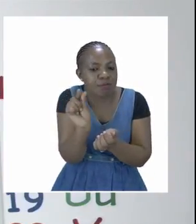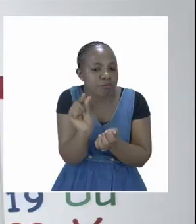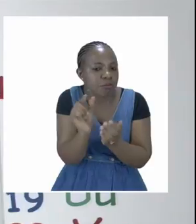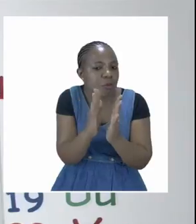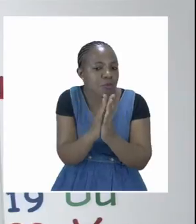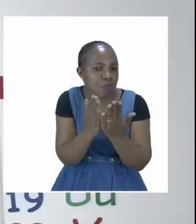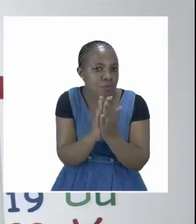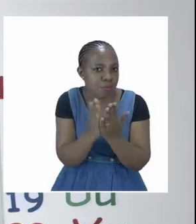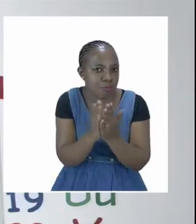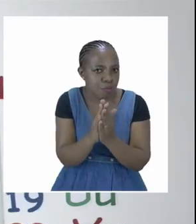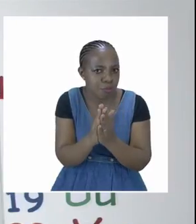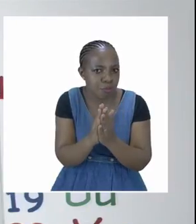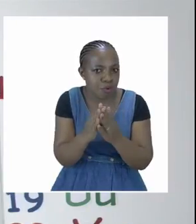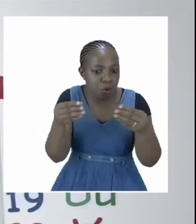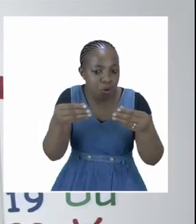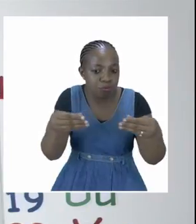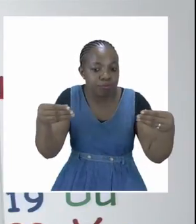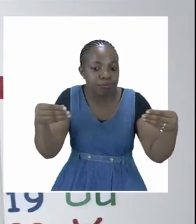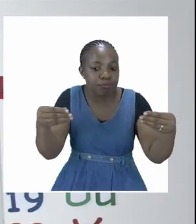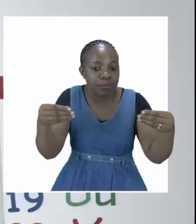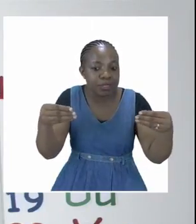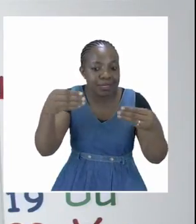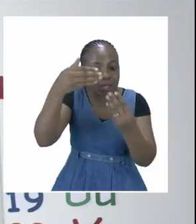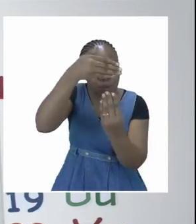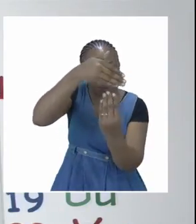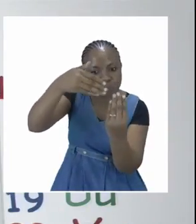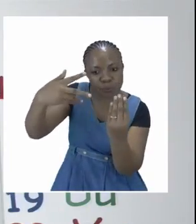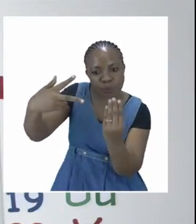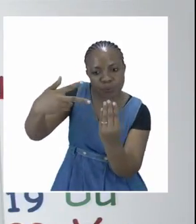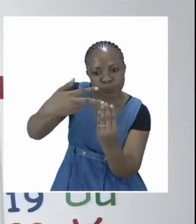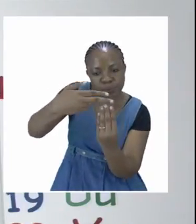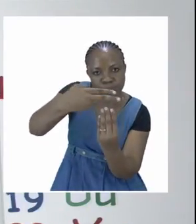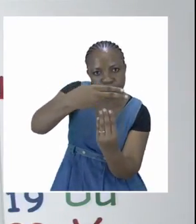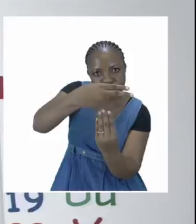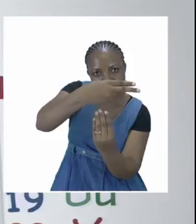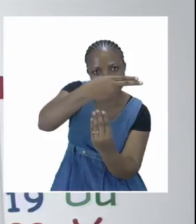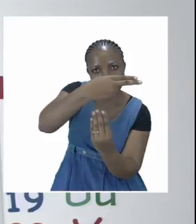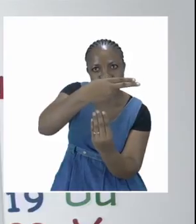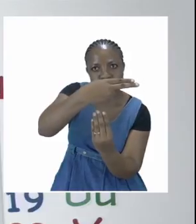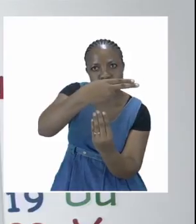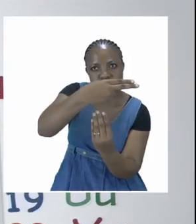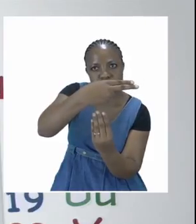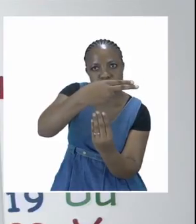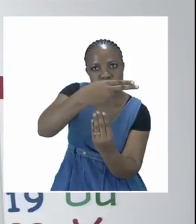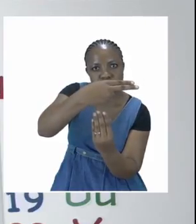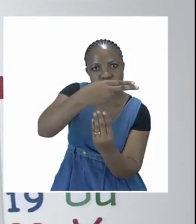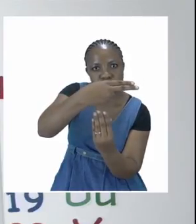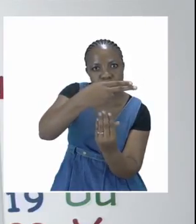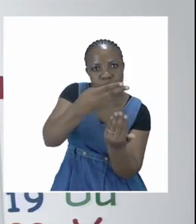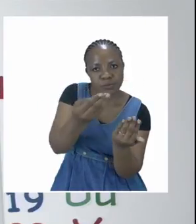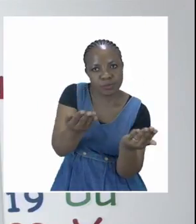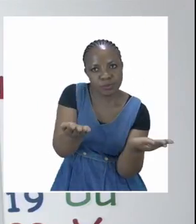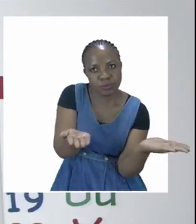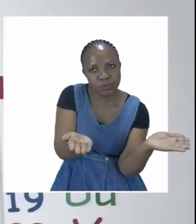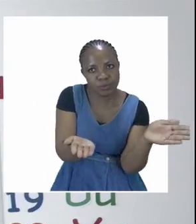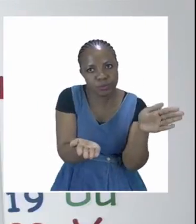booklet. Please cut the top of the lesson booklet with a pair of scissors and fold